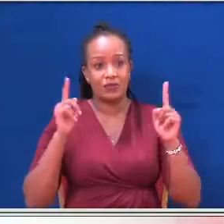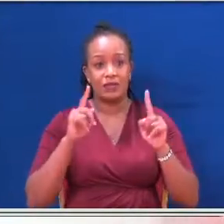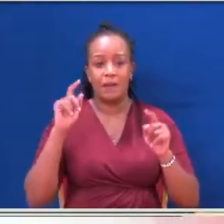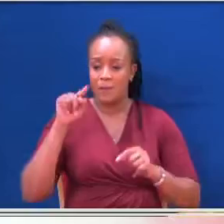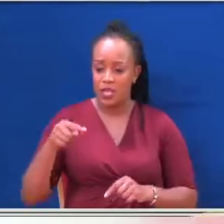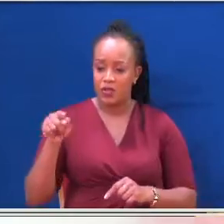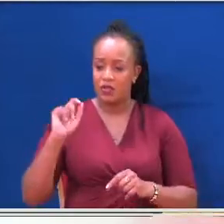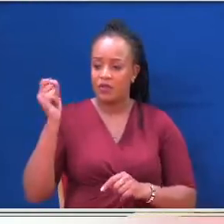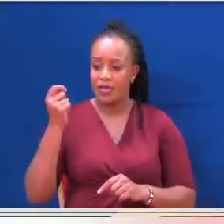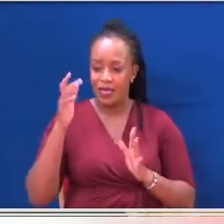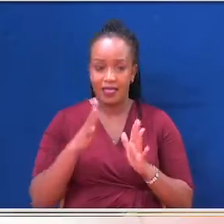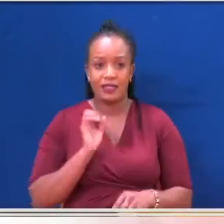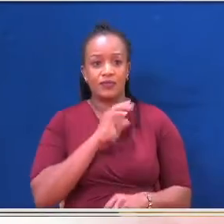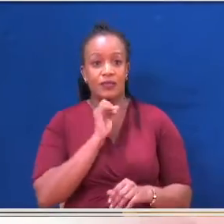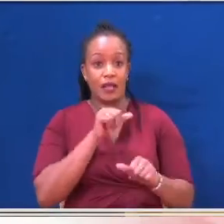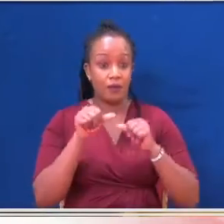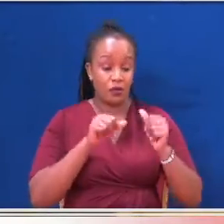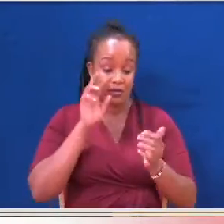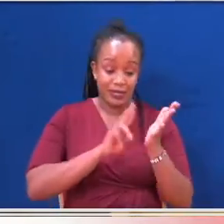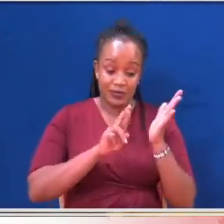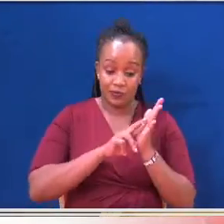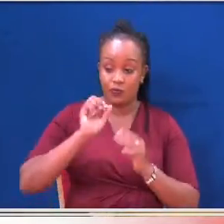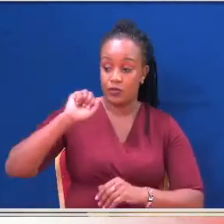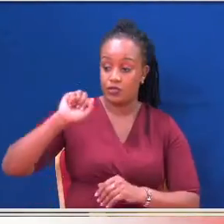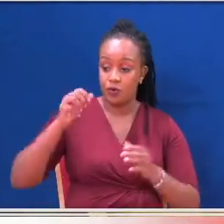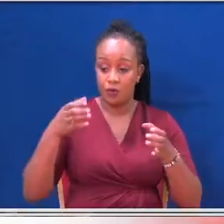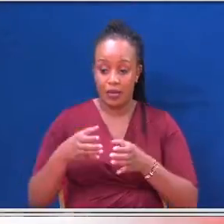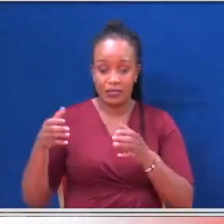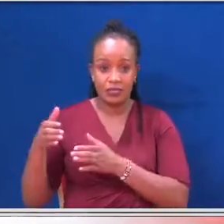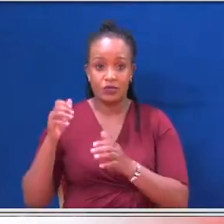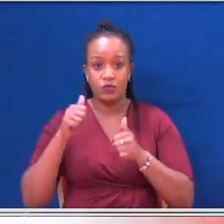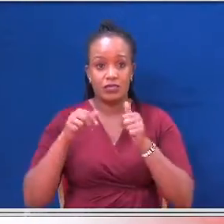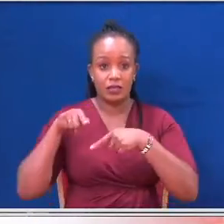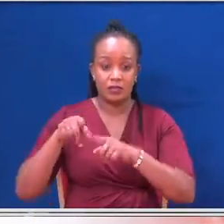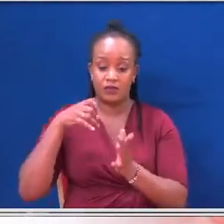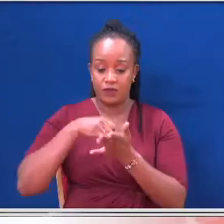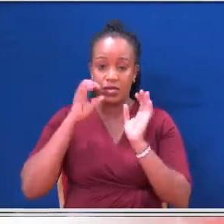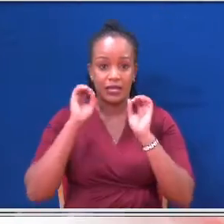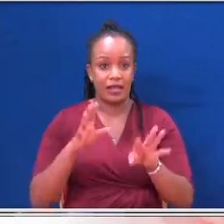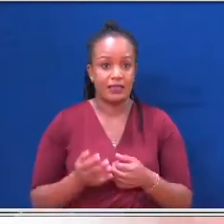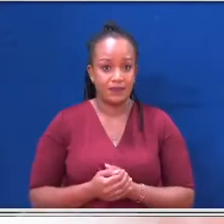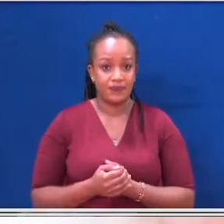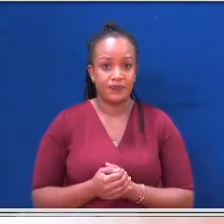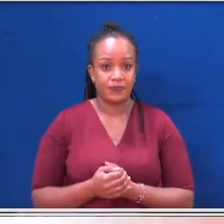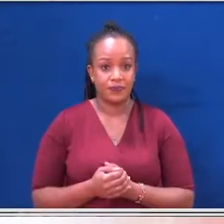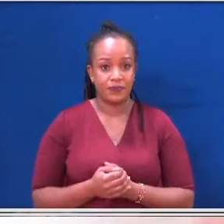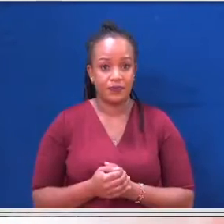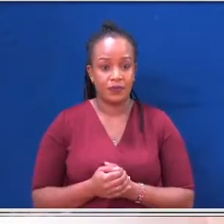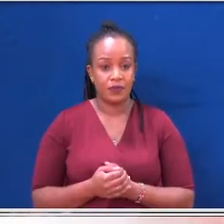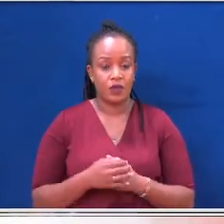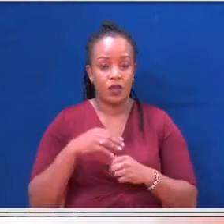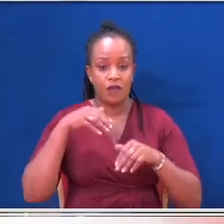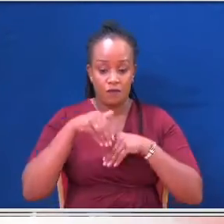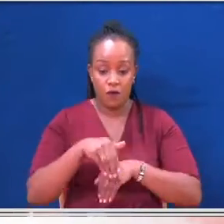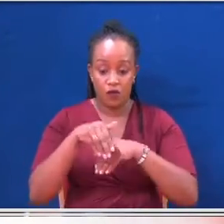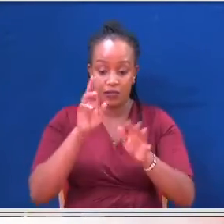raised complaints over the registration in political parties they never registered. We have followed the data processing has